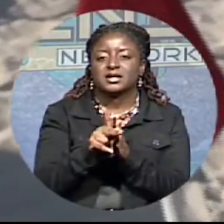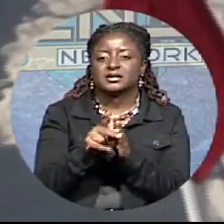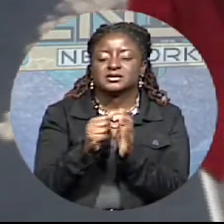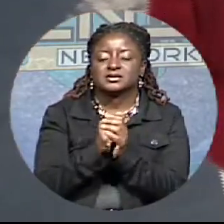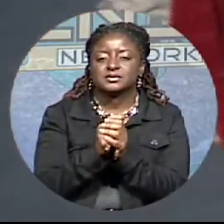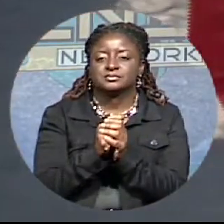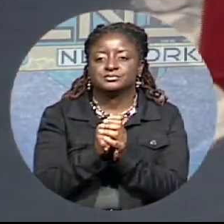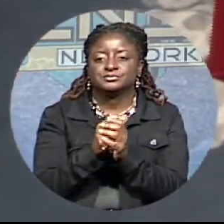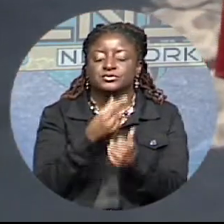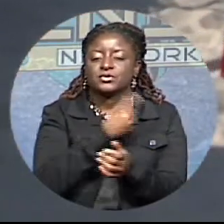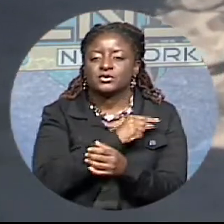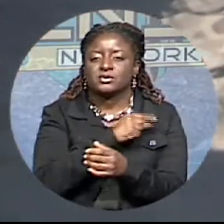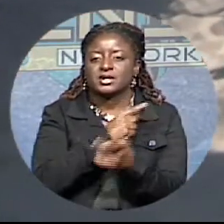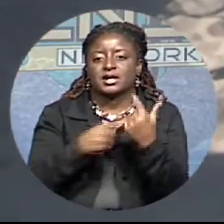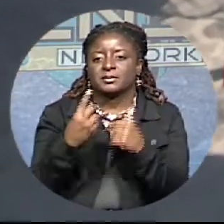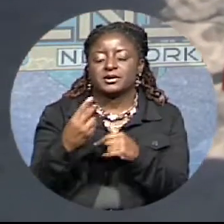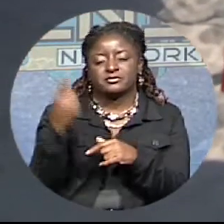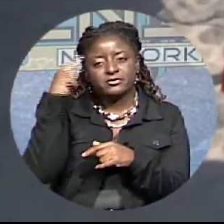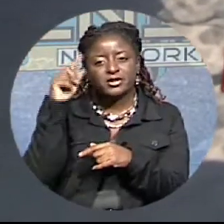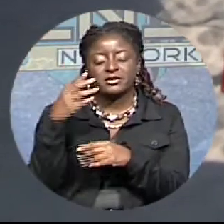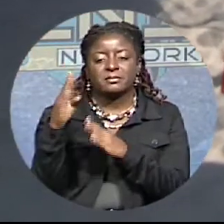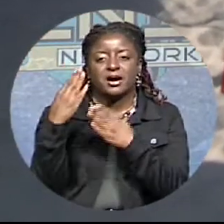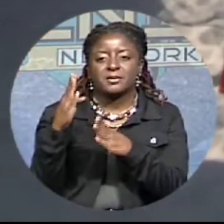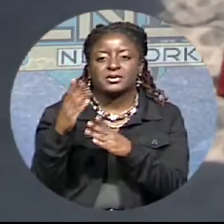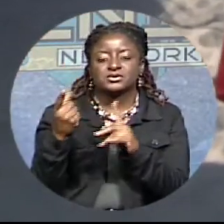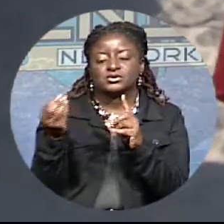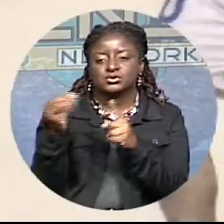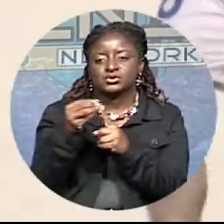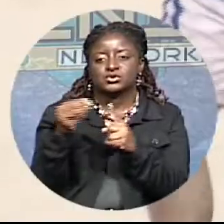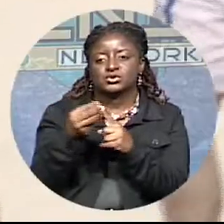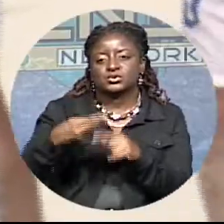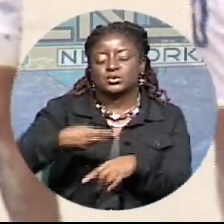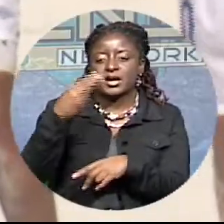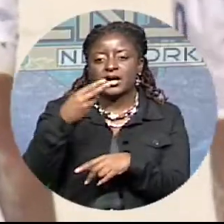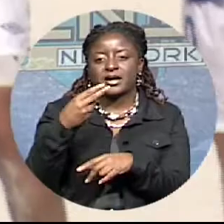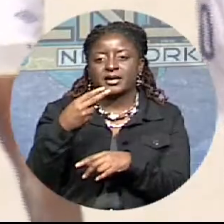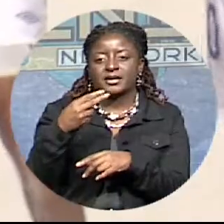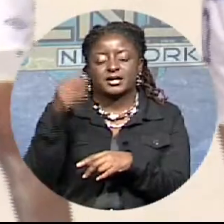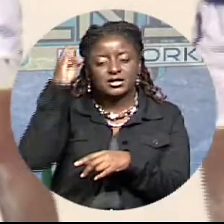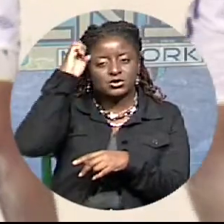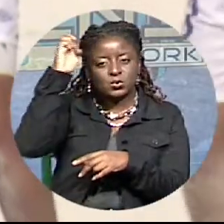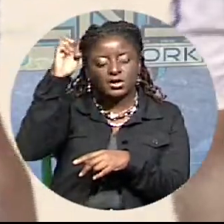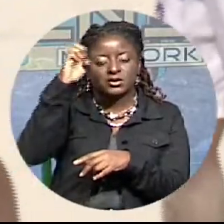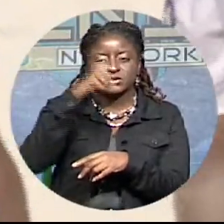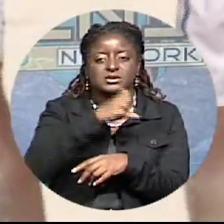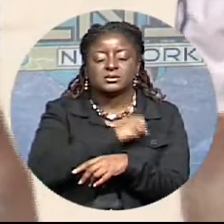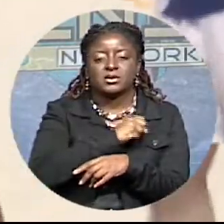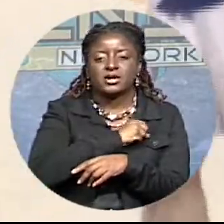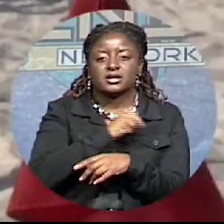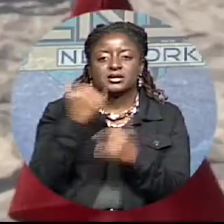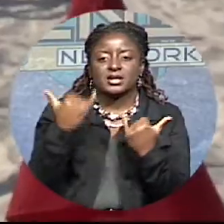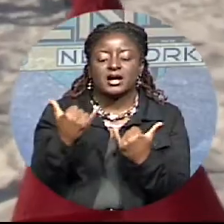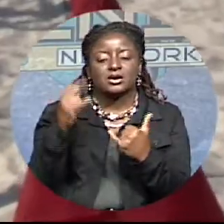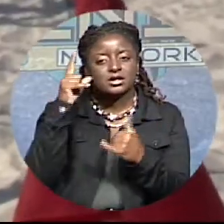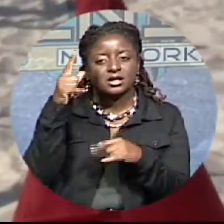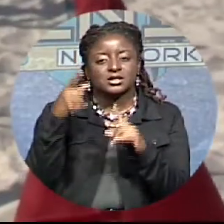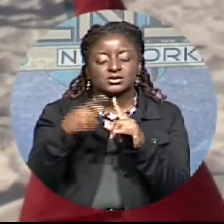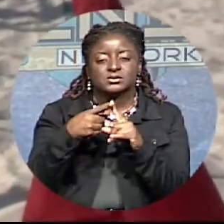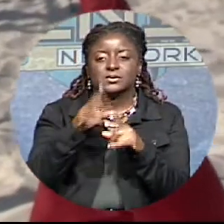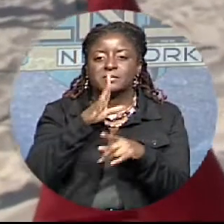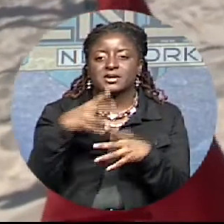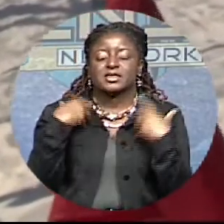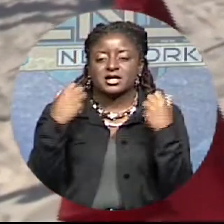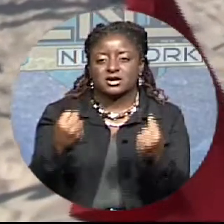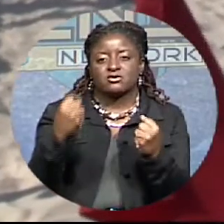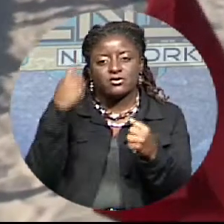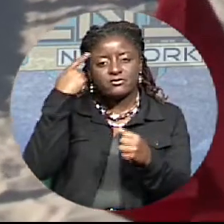for the Bahamas first, and this one is too high. Eduardo Samoya now looking to be the hero for Guatemala,